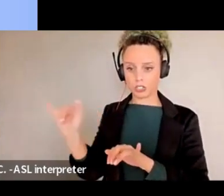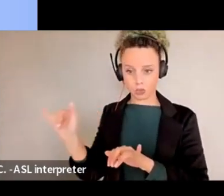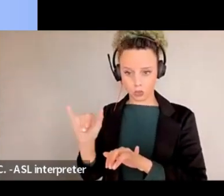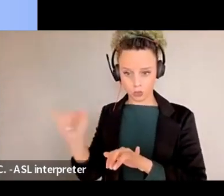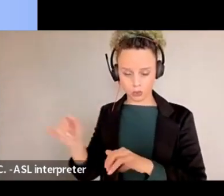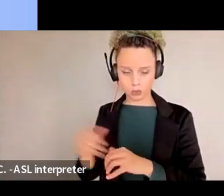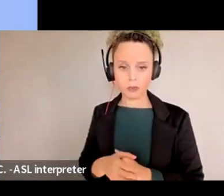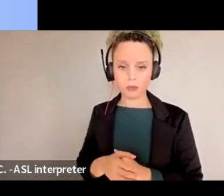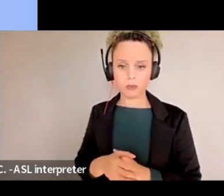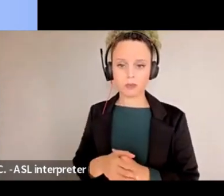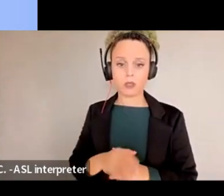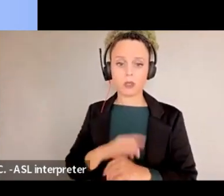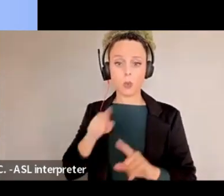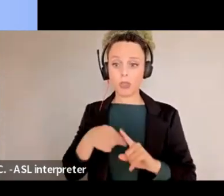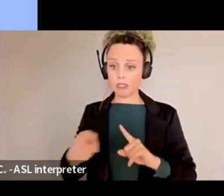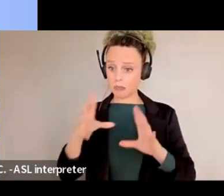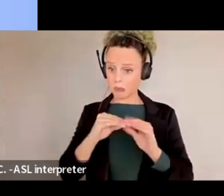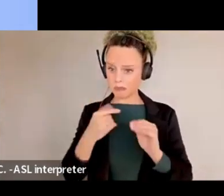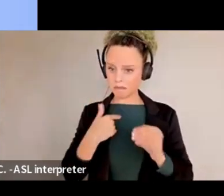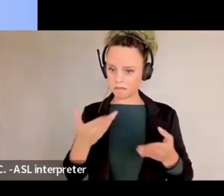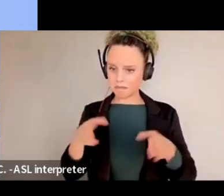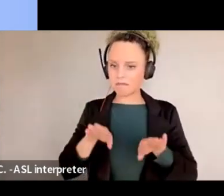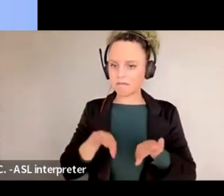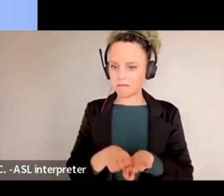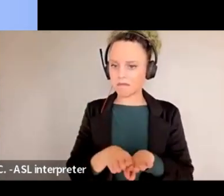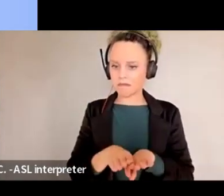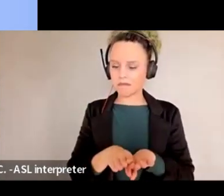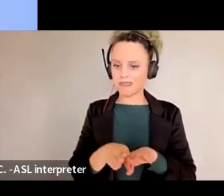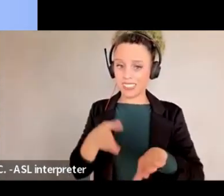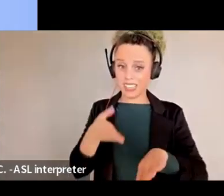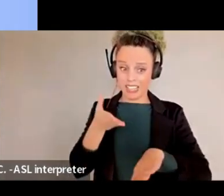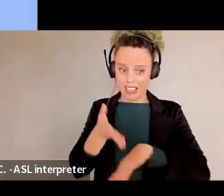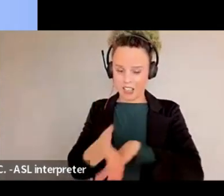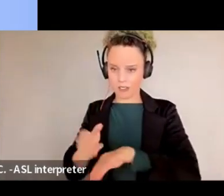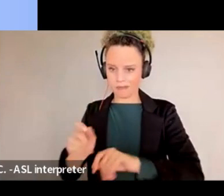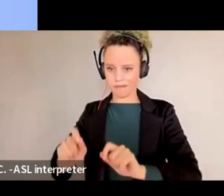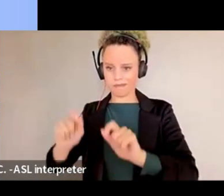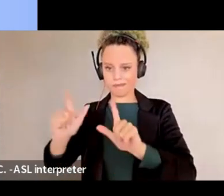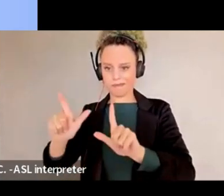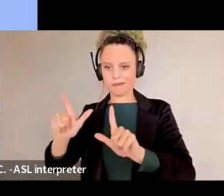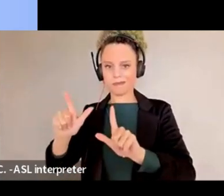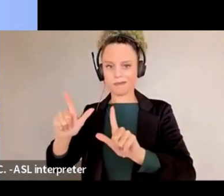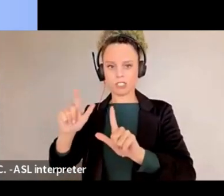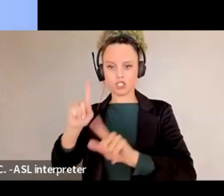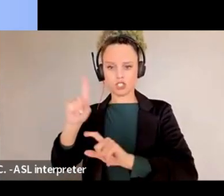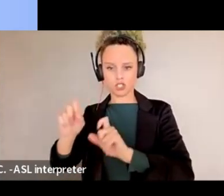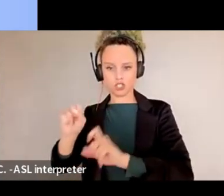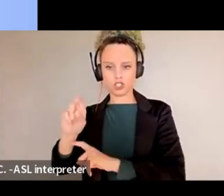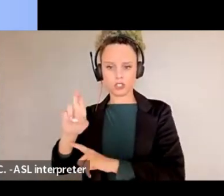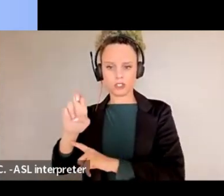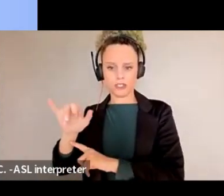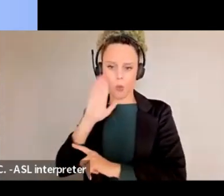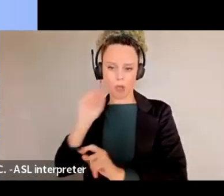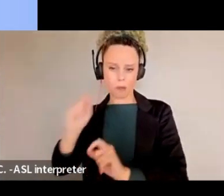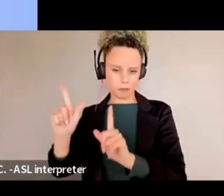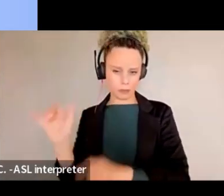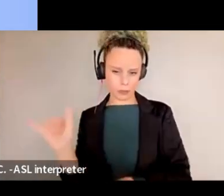chat. But as soon as I close out this meeting, it will also show up on your